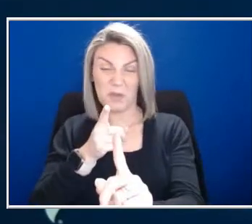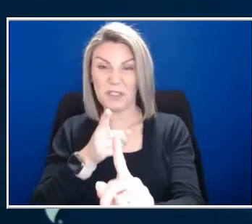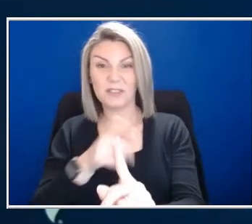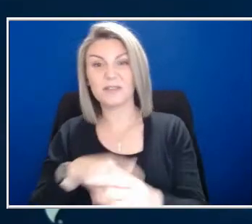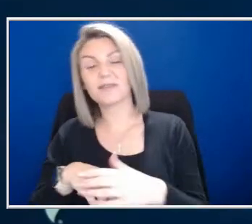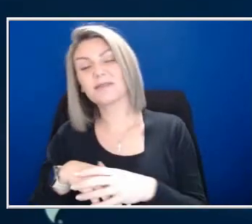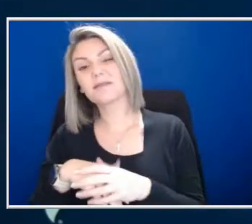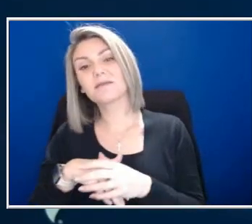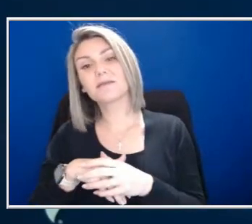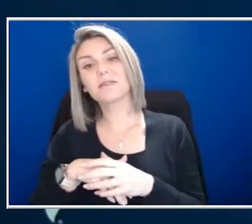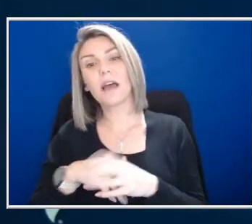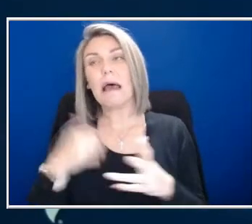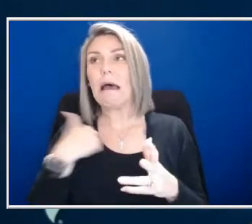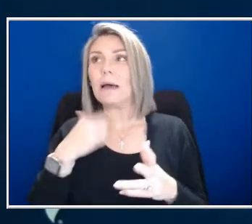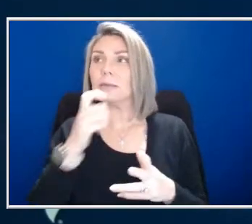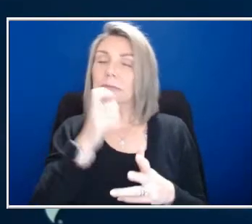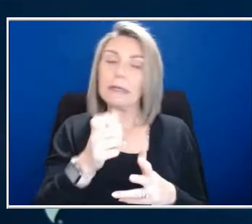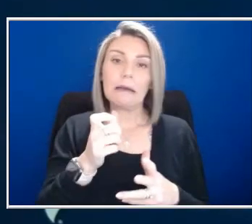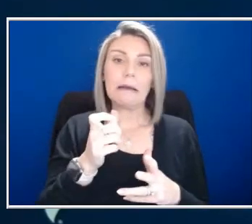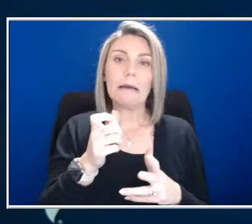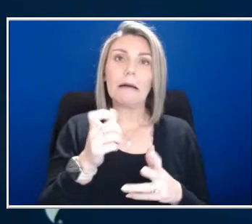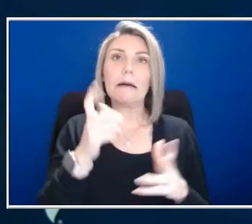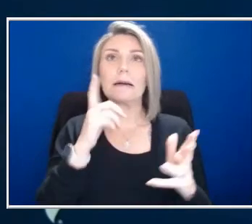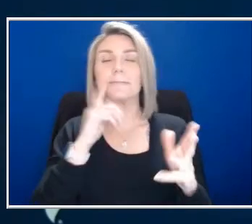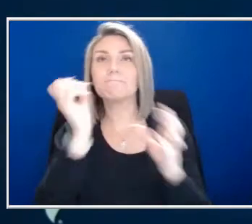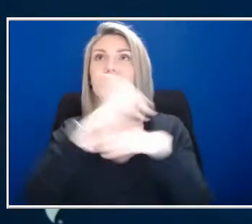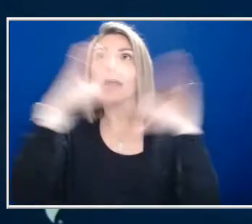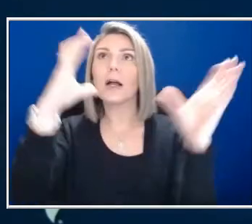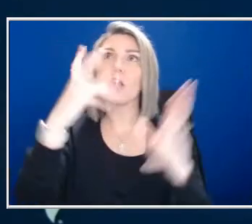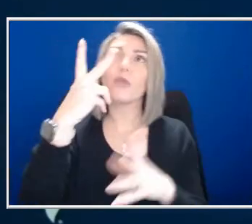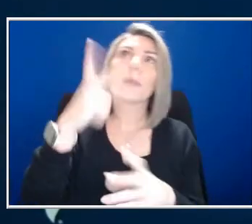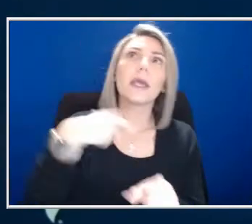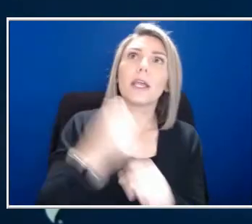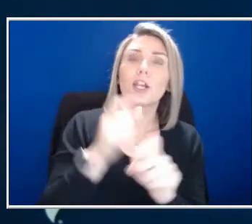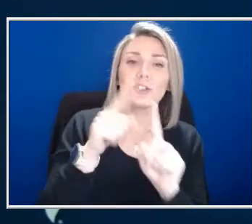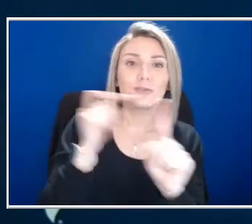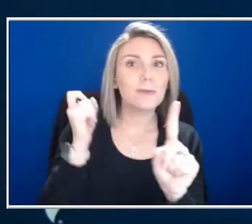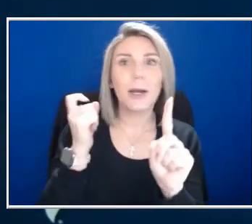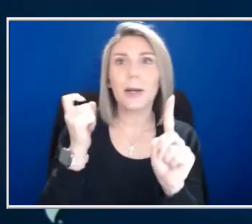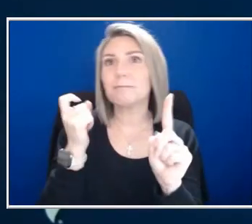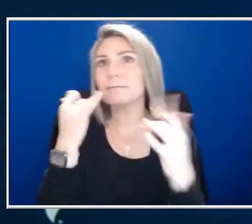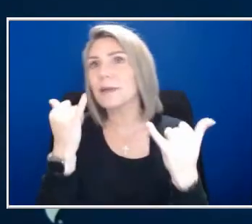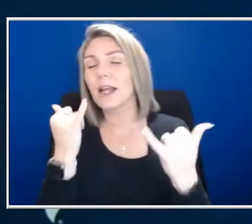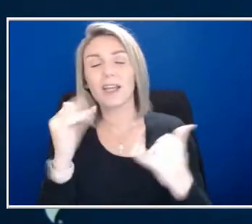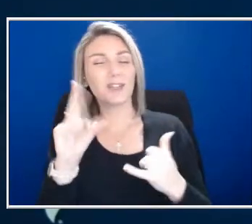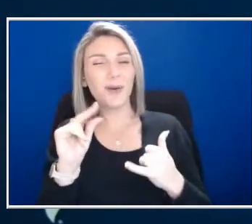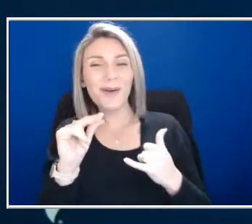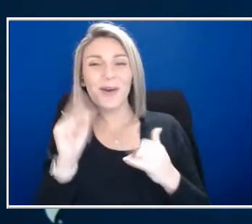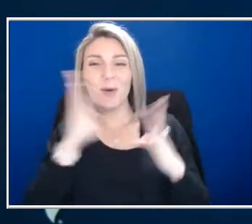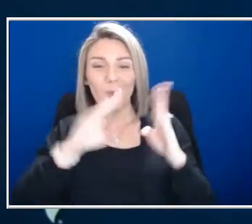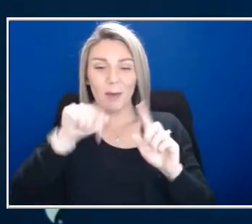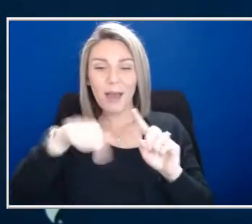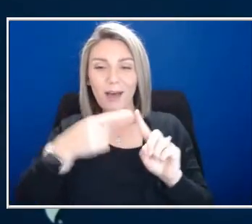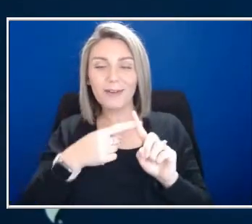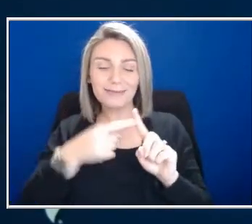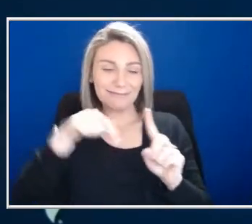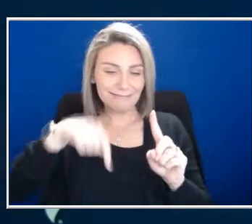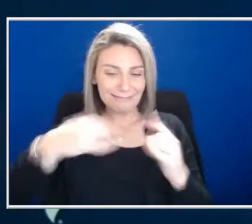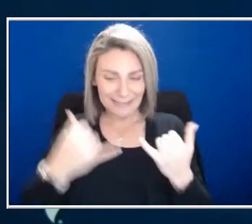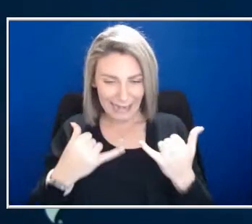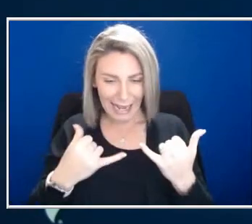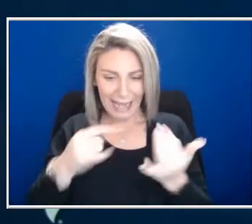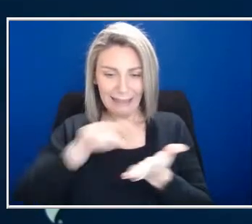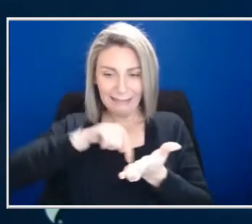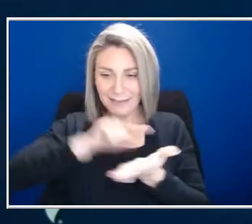at in 3 years. No, I'm worrying about today and maybe this week and looking to the